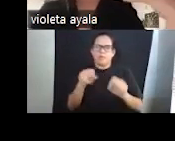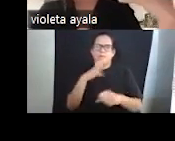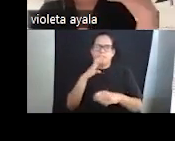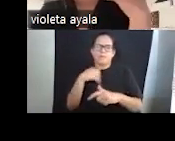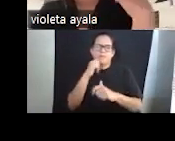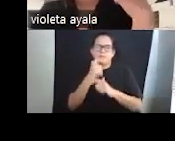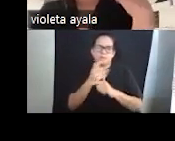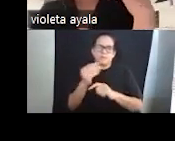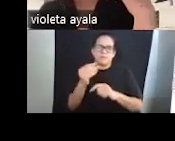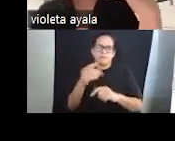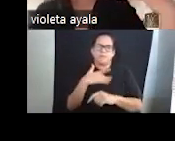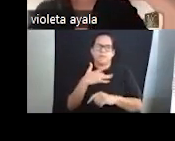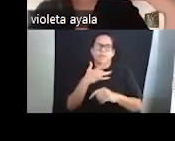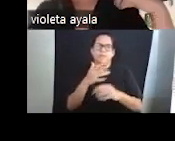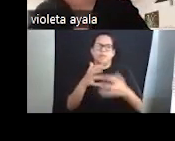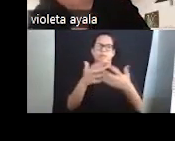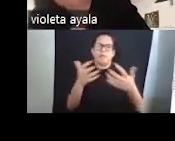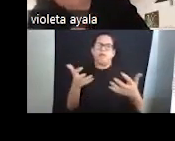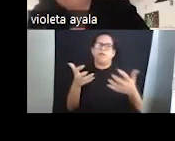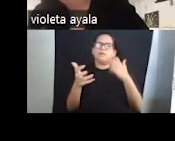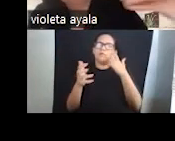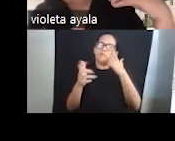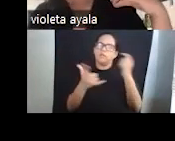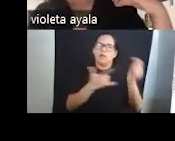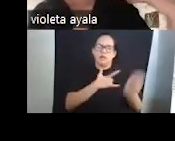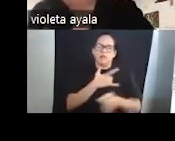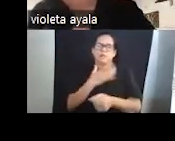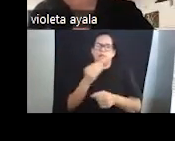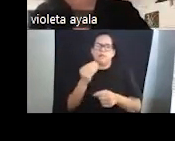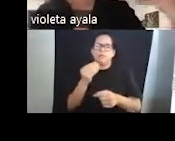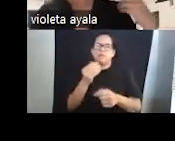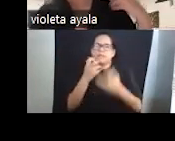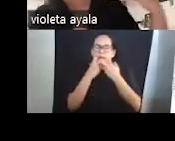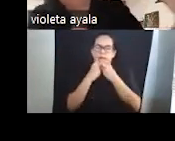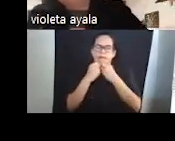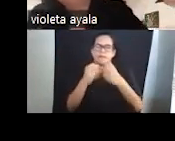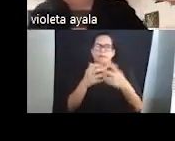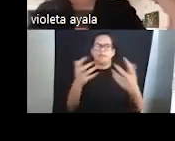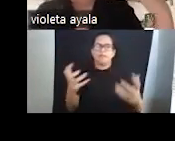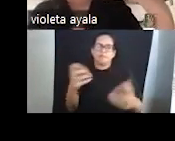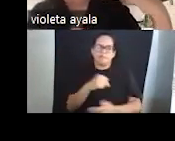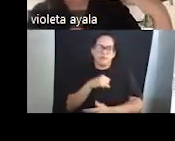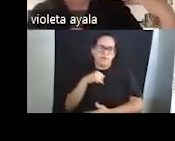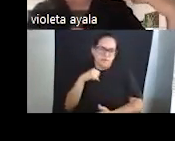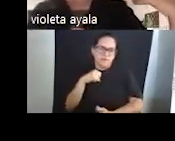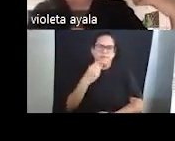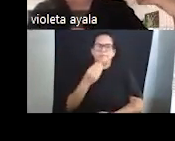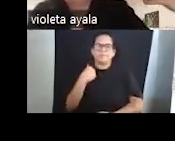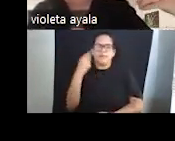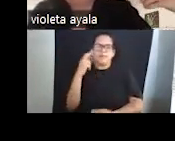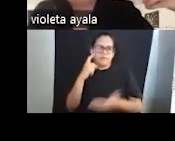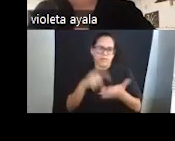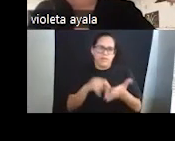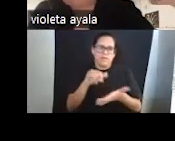brought a sense of a lot of love and a lot of caring and a lot of pride. And I realized that it